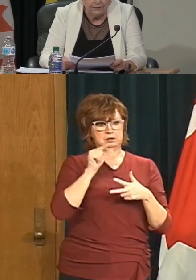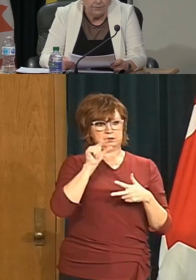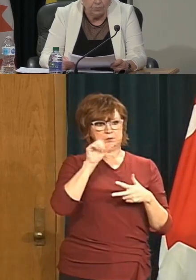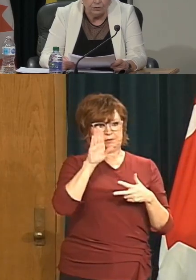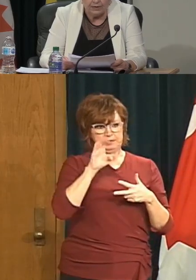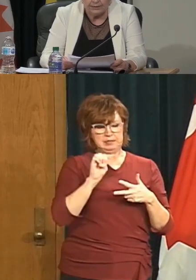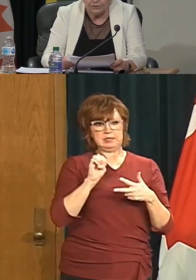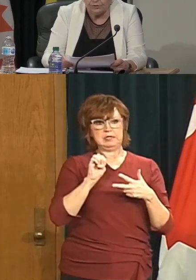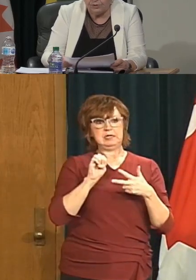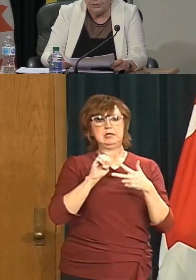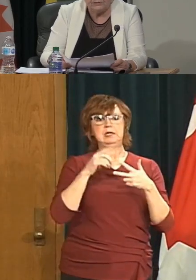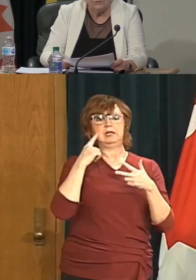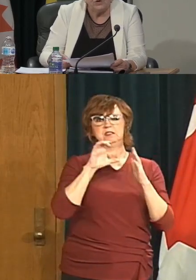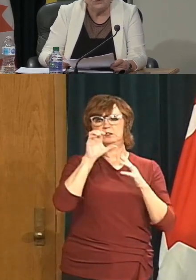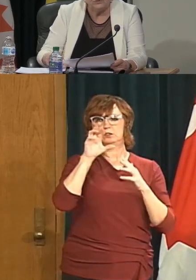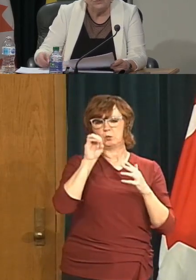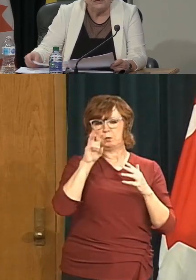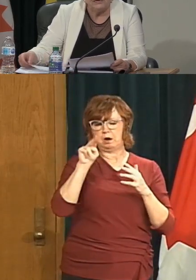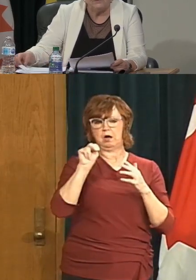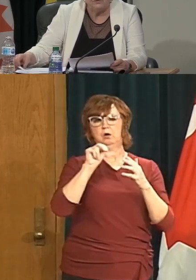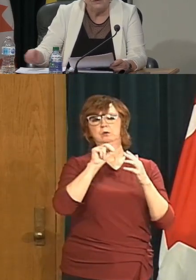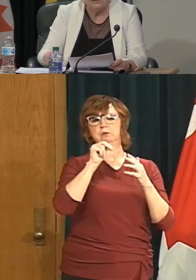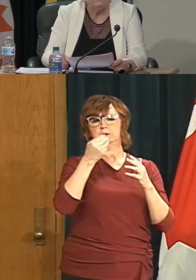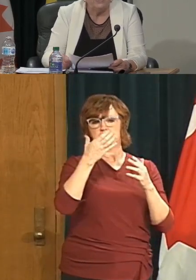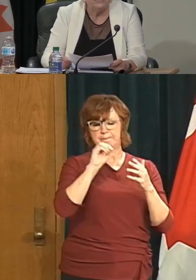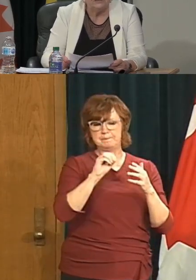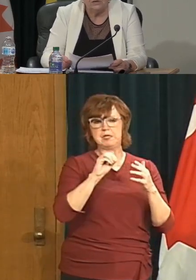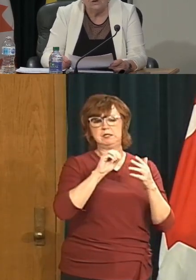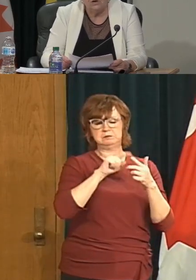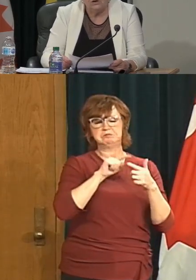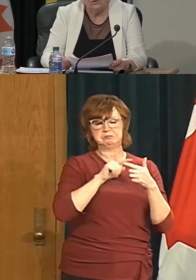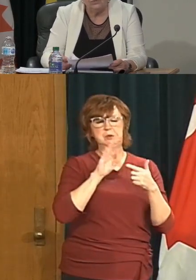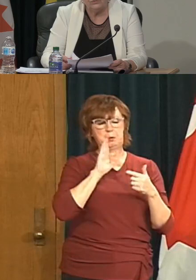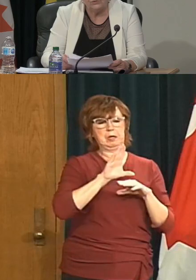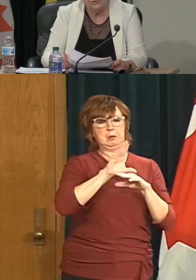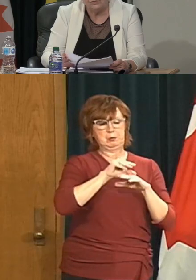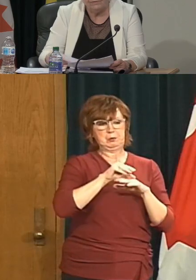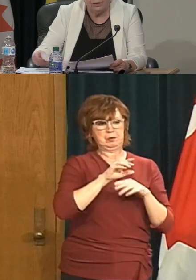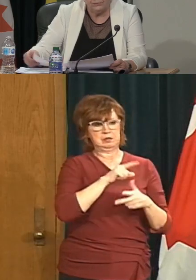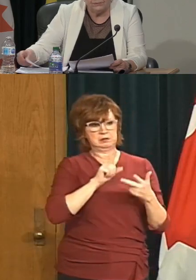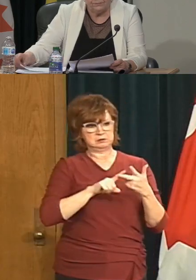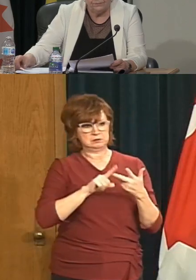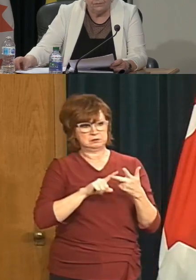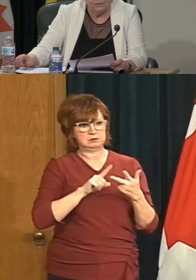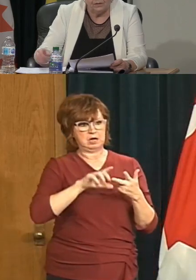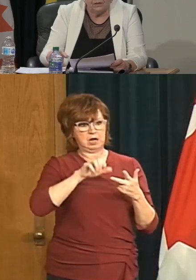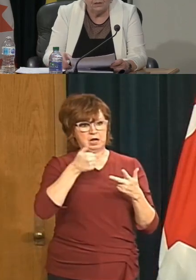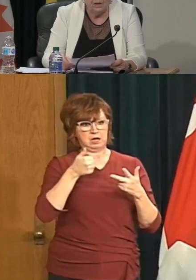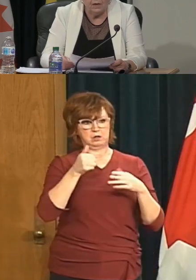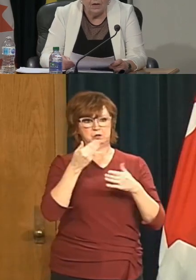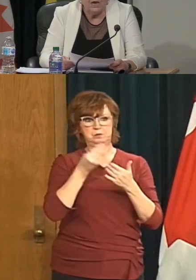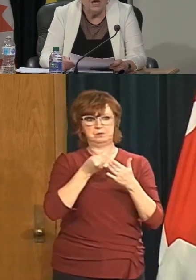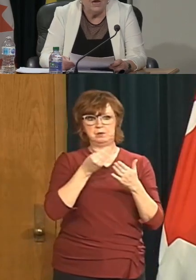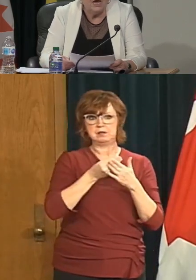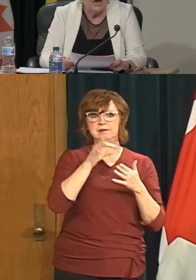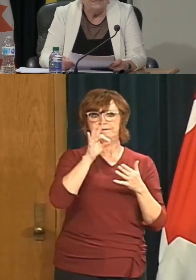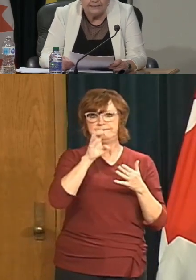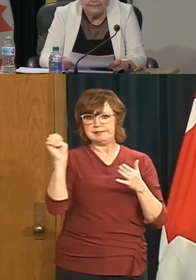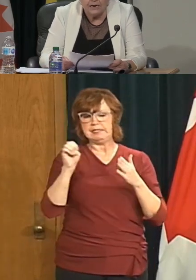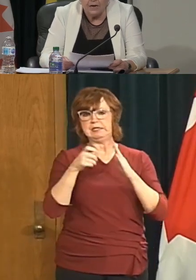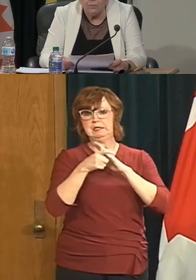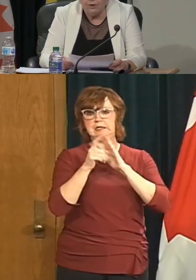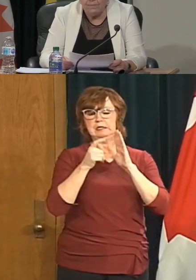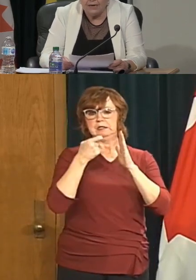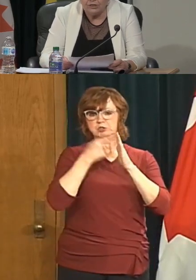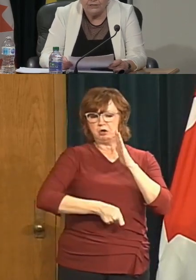and although to a lesser degree, we also believe there will be an impact on our own source revenues. At